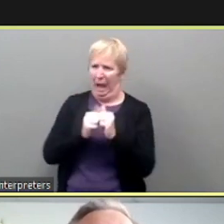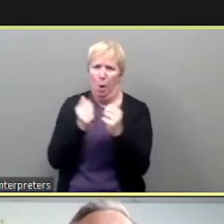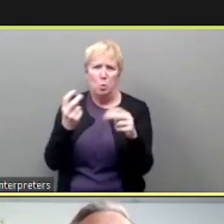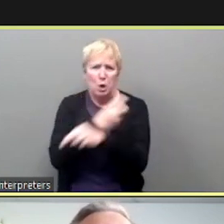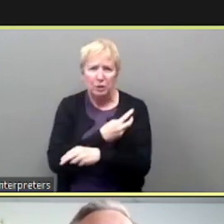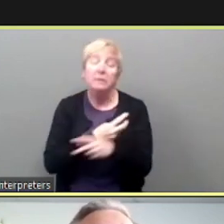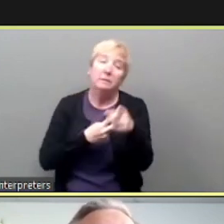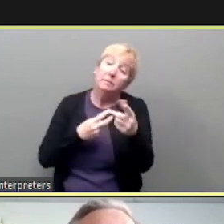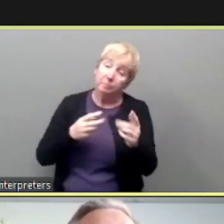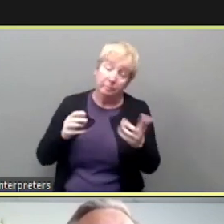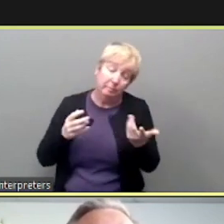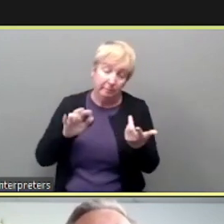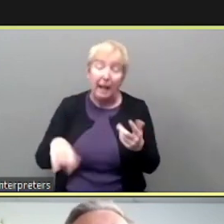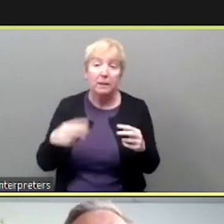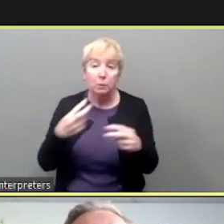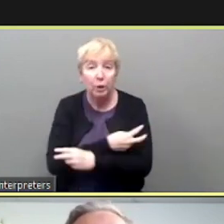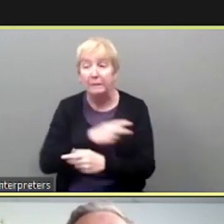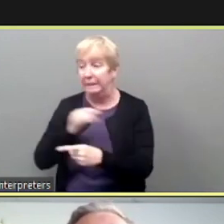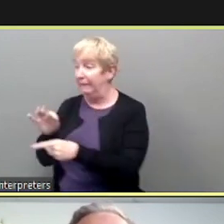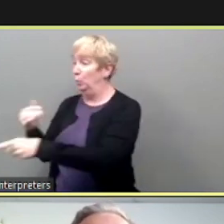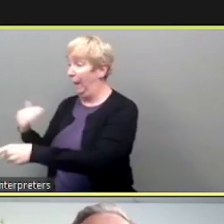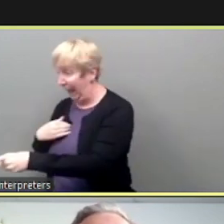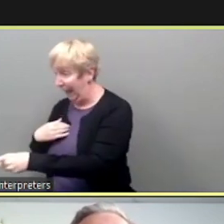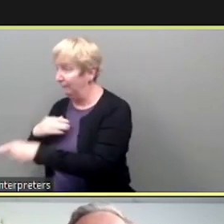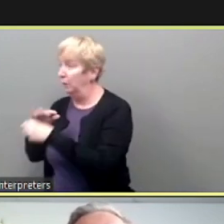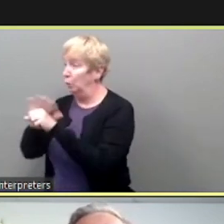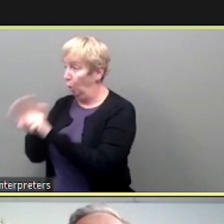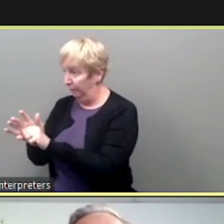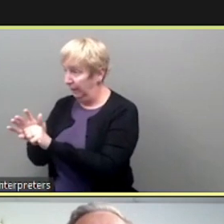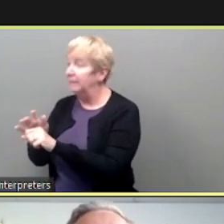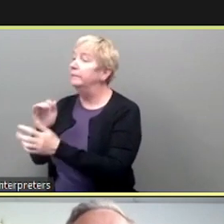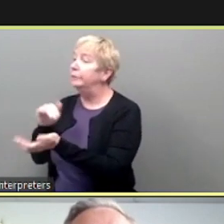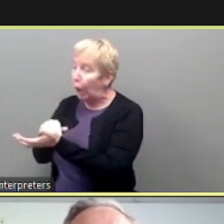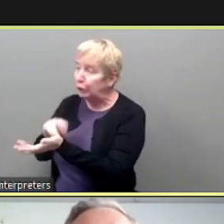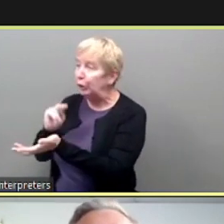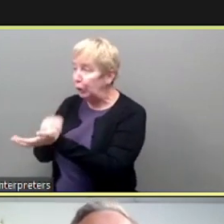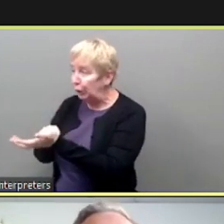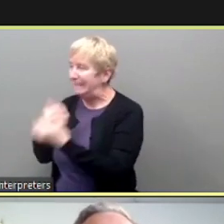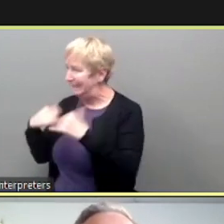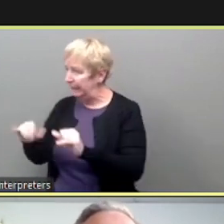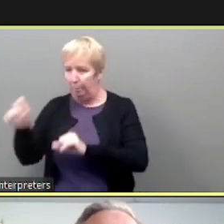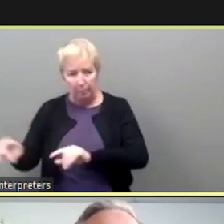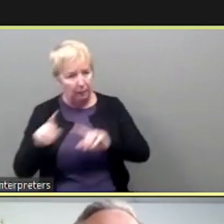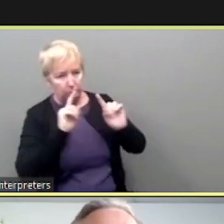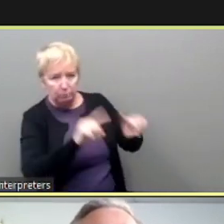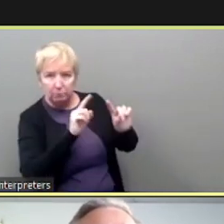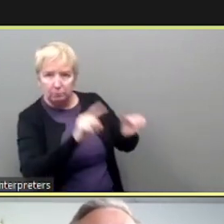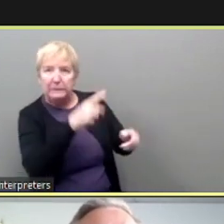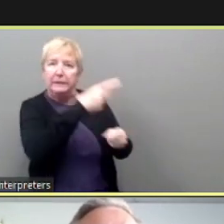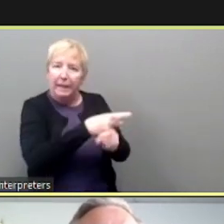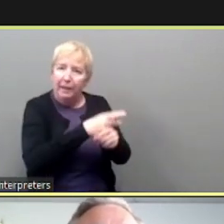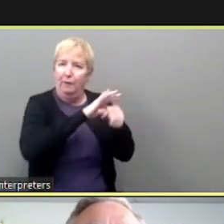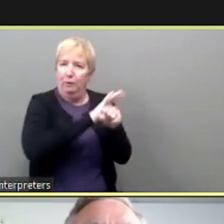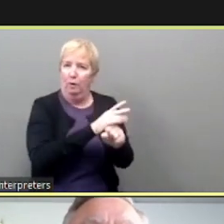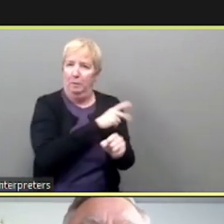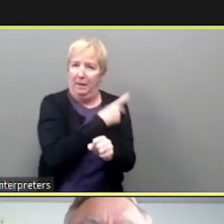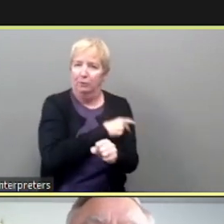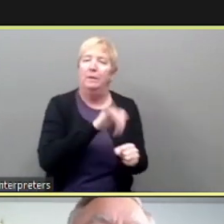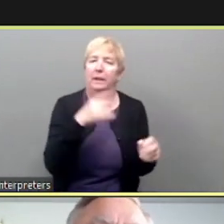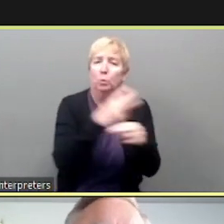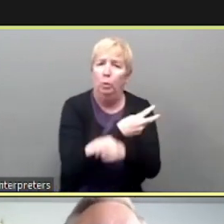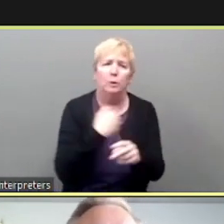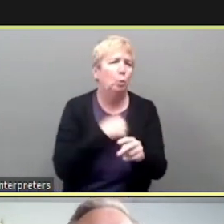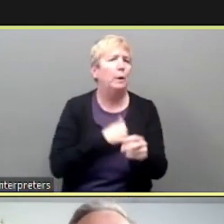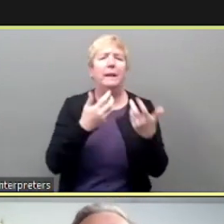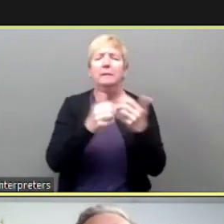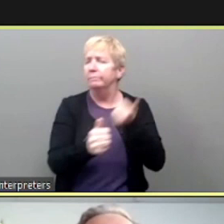situation. I would appreciate that if you don't feel like wearing a mask or getting vaccinated for yourself, it's still a